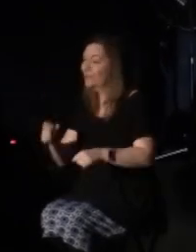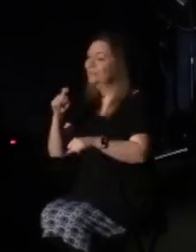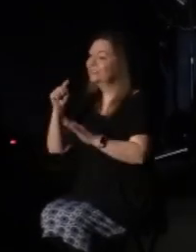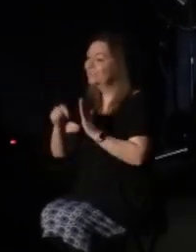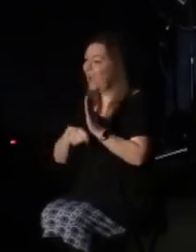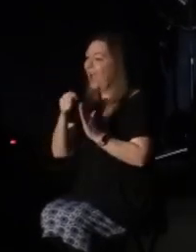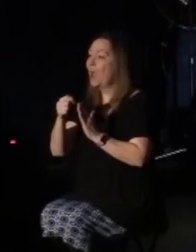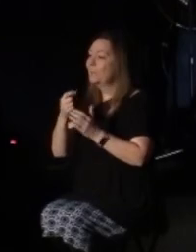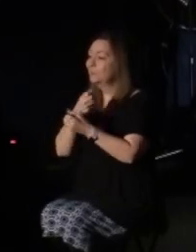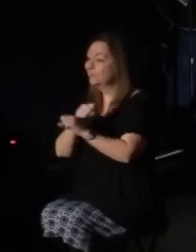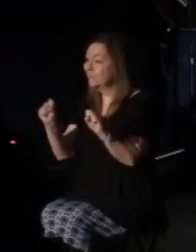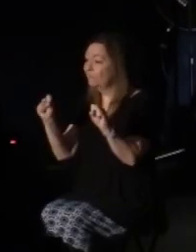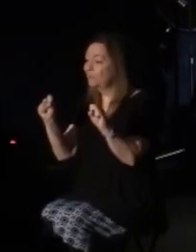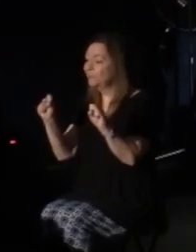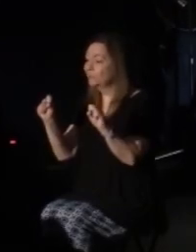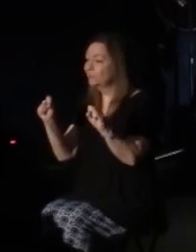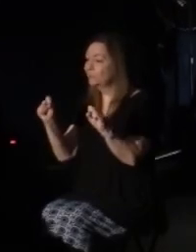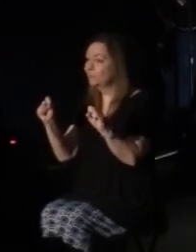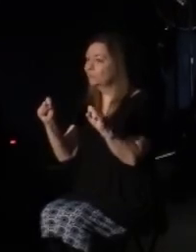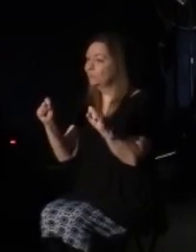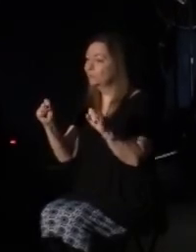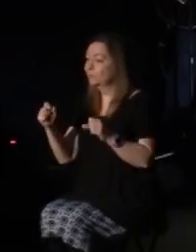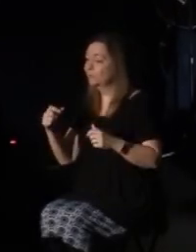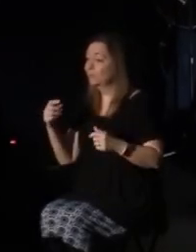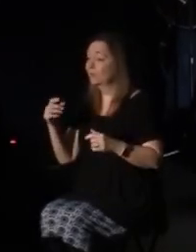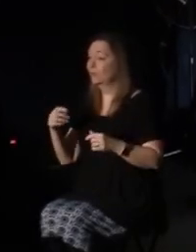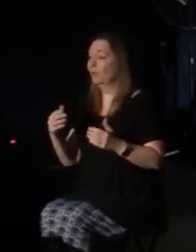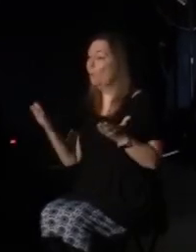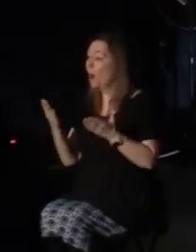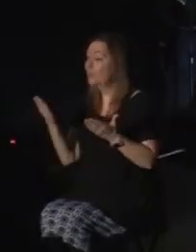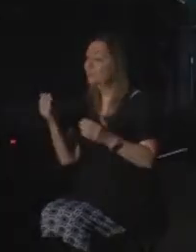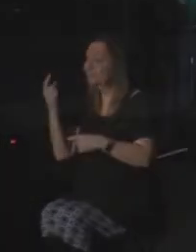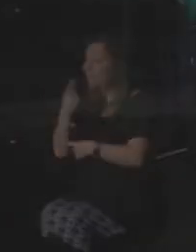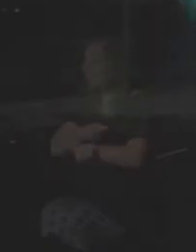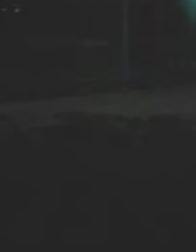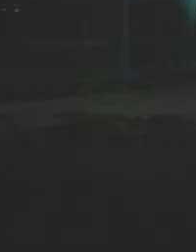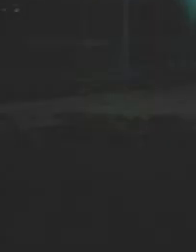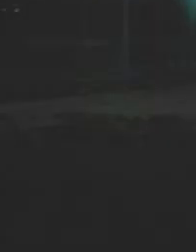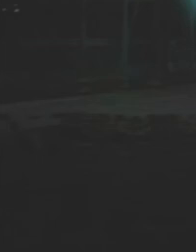What day should I put on the robe of Jesus? And Paul says, do it right now.